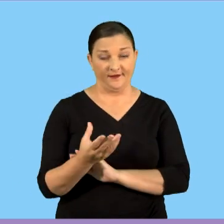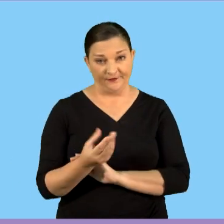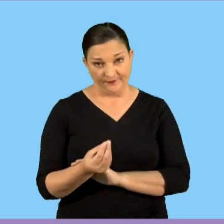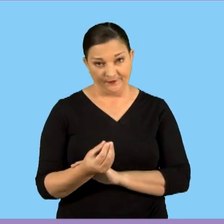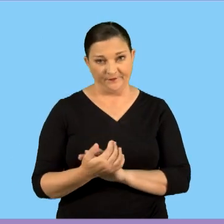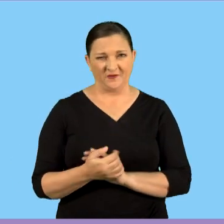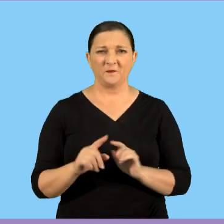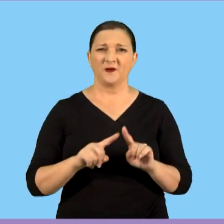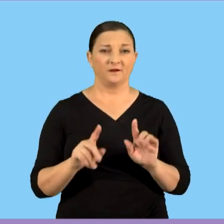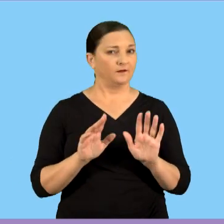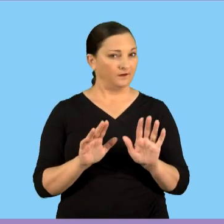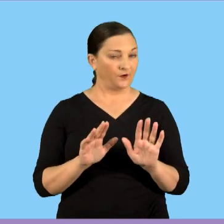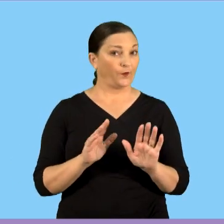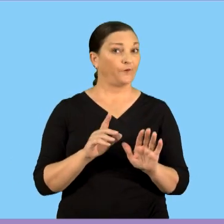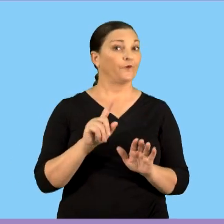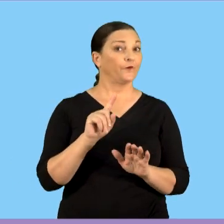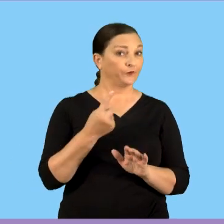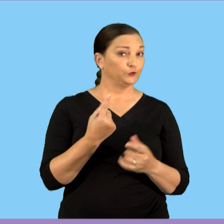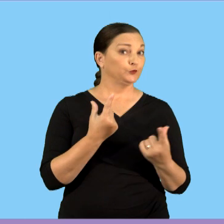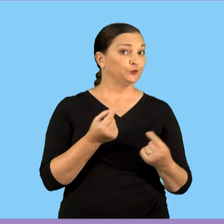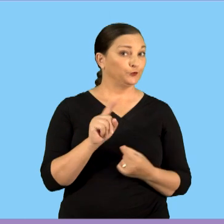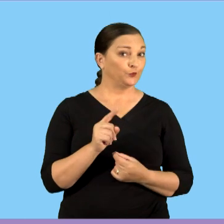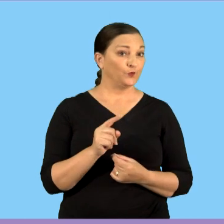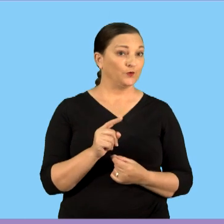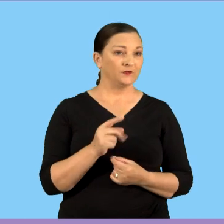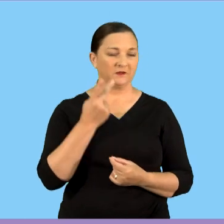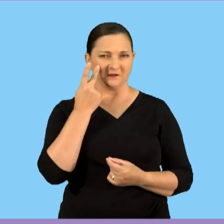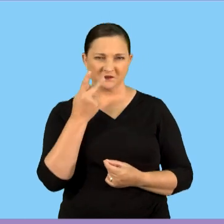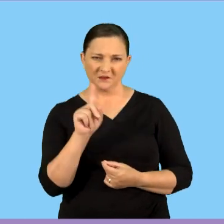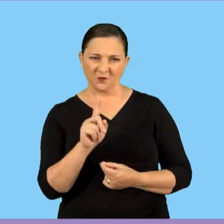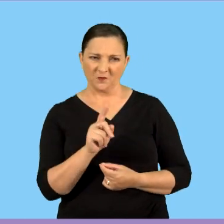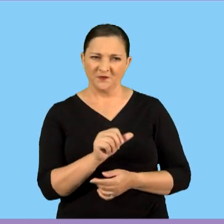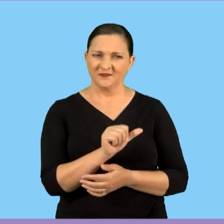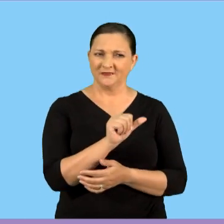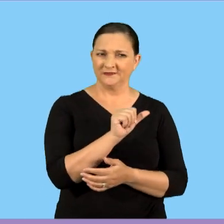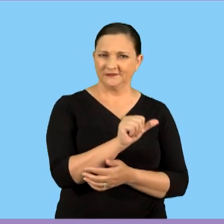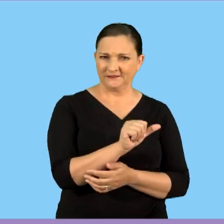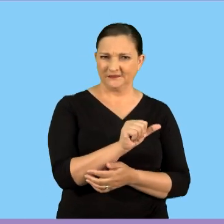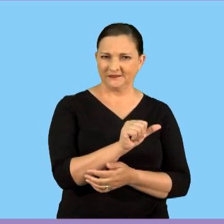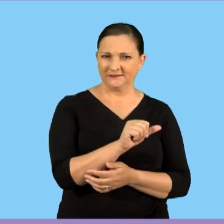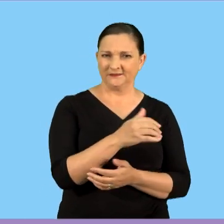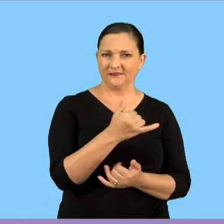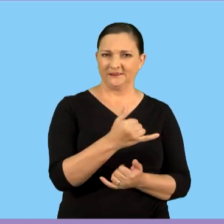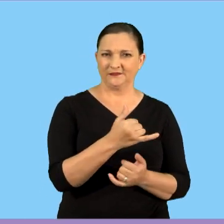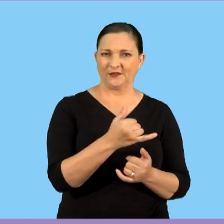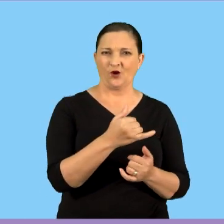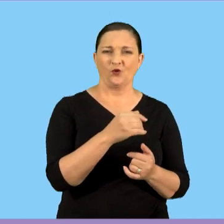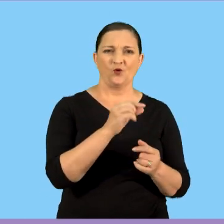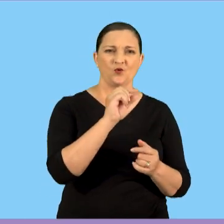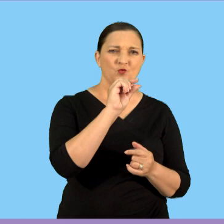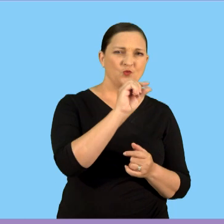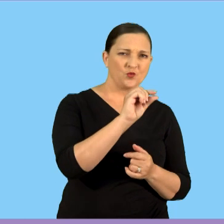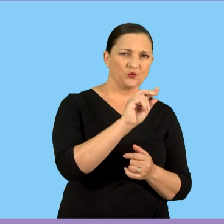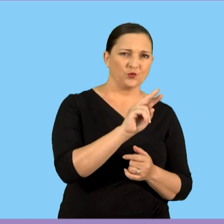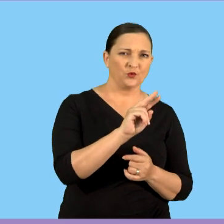But before we can do the division, we have to look at that 6 squared. So we are squaring a